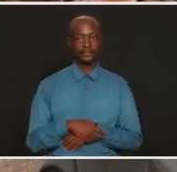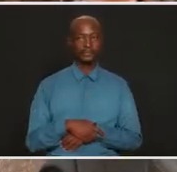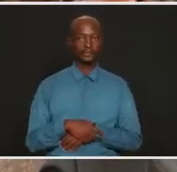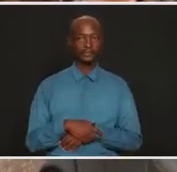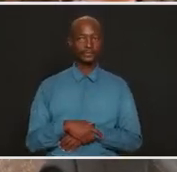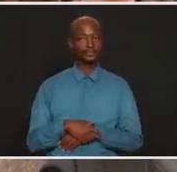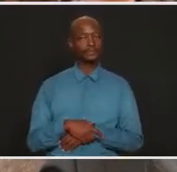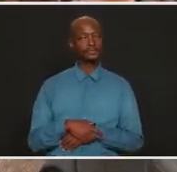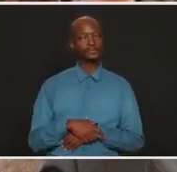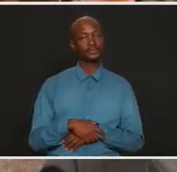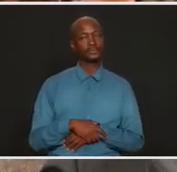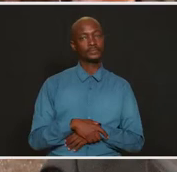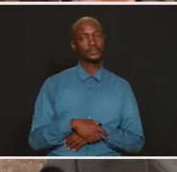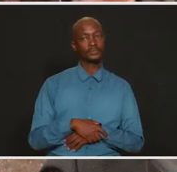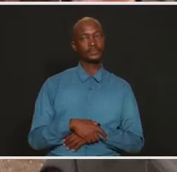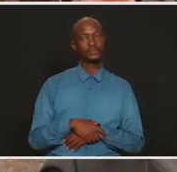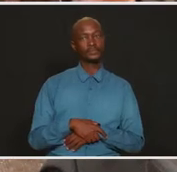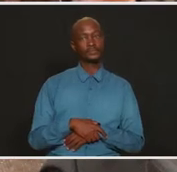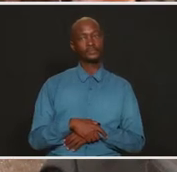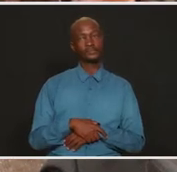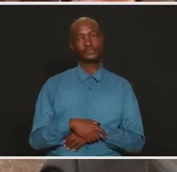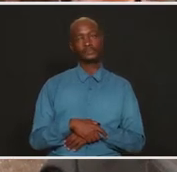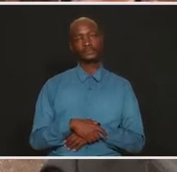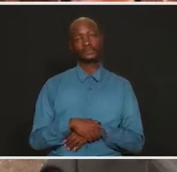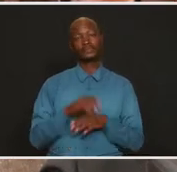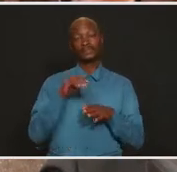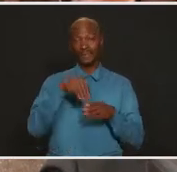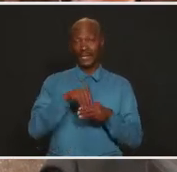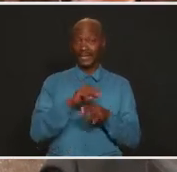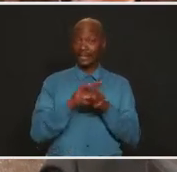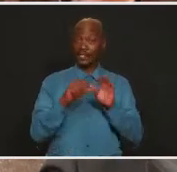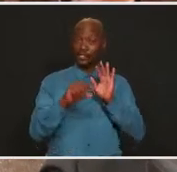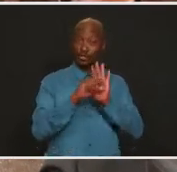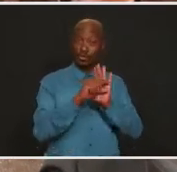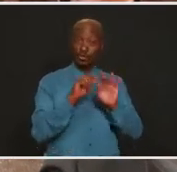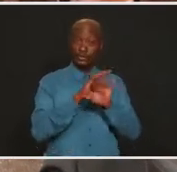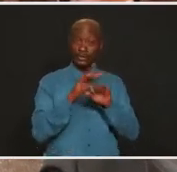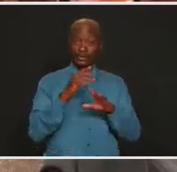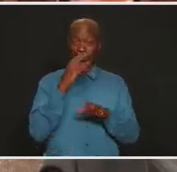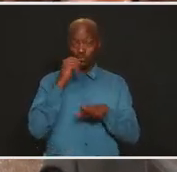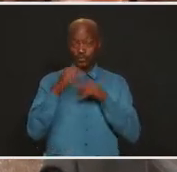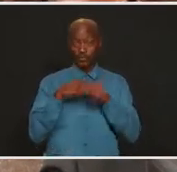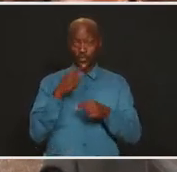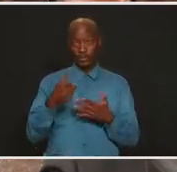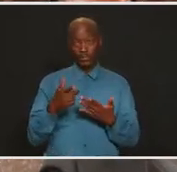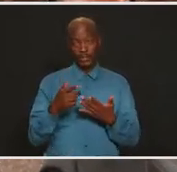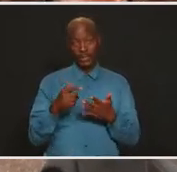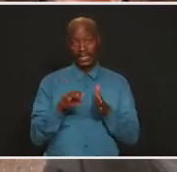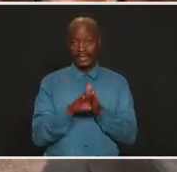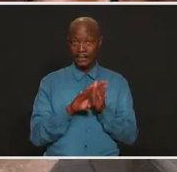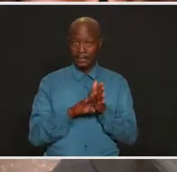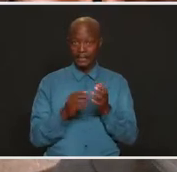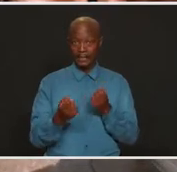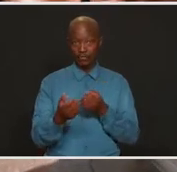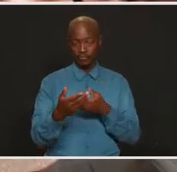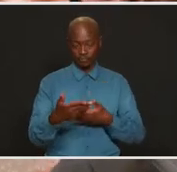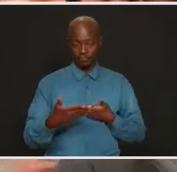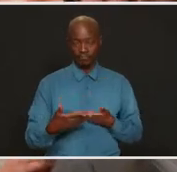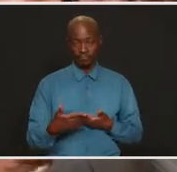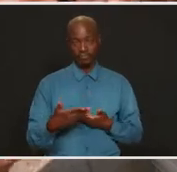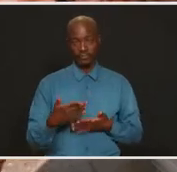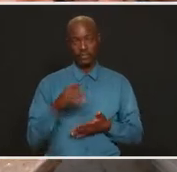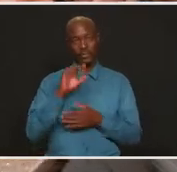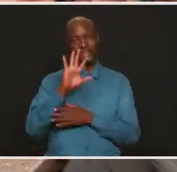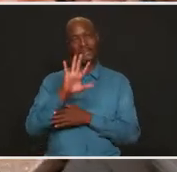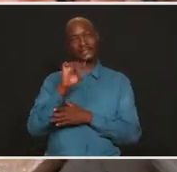a Jefferson in the Clauses that you have proposed or the bill that you have proposed which